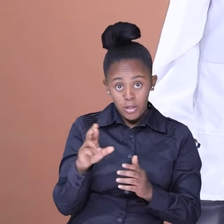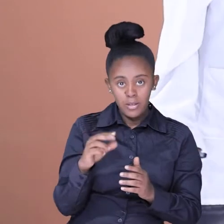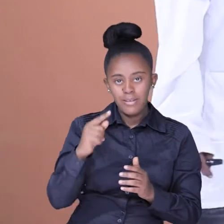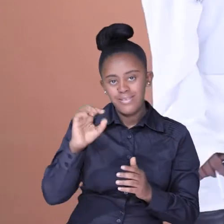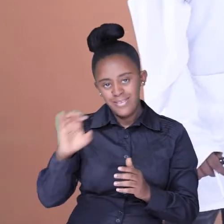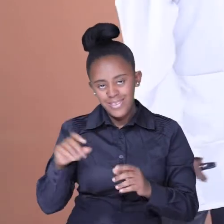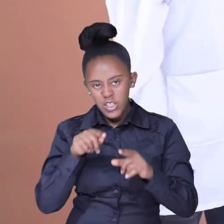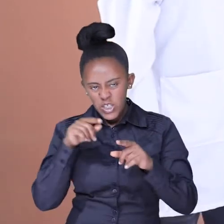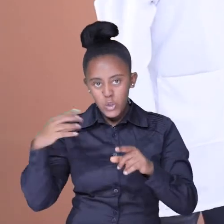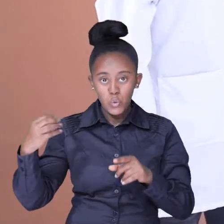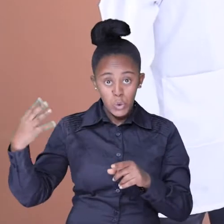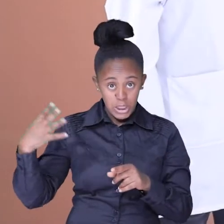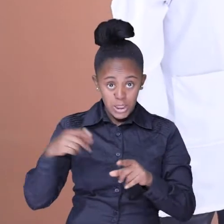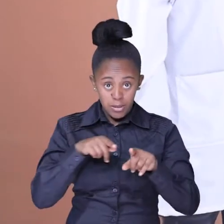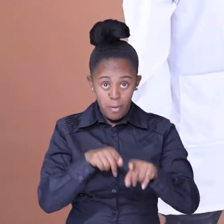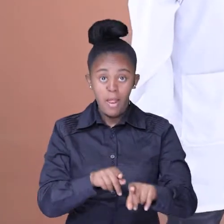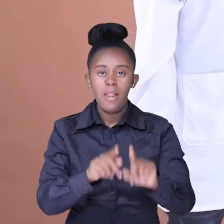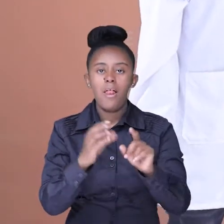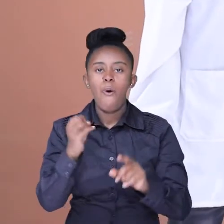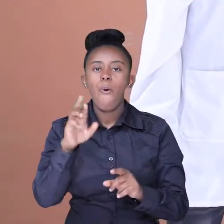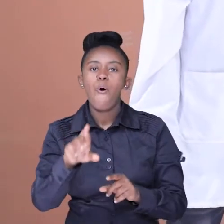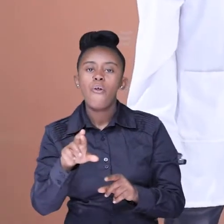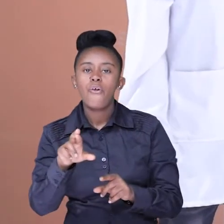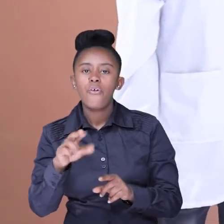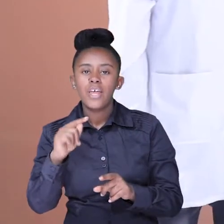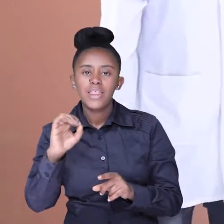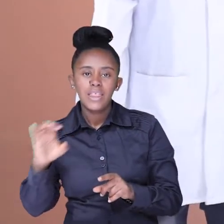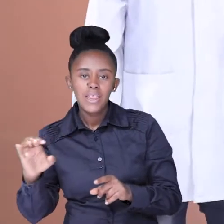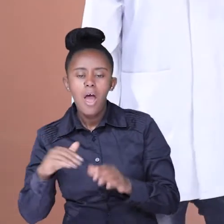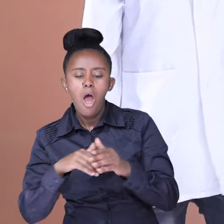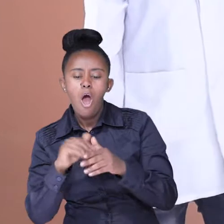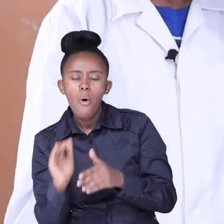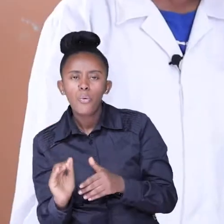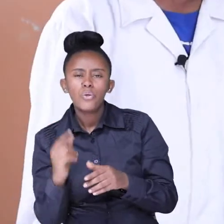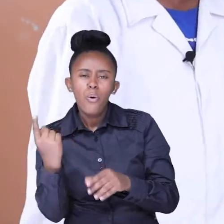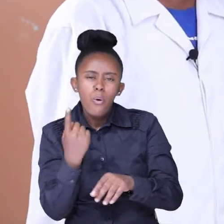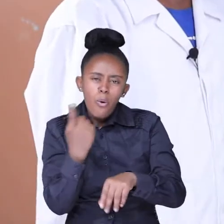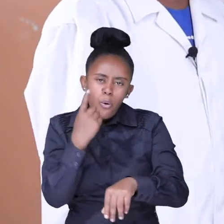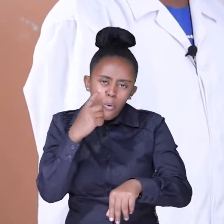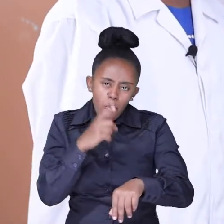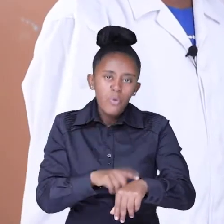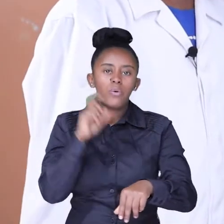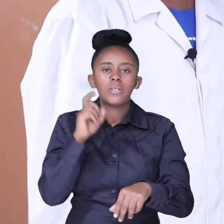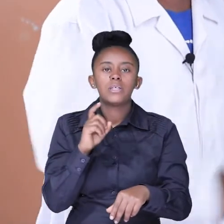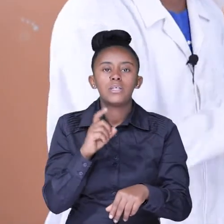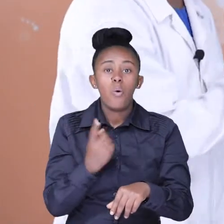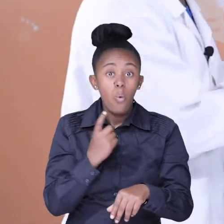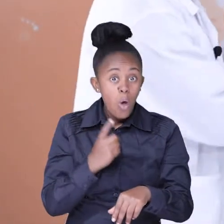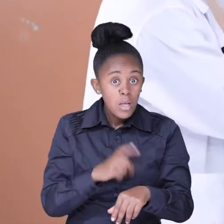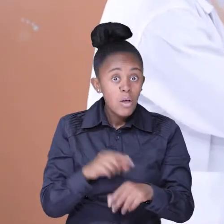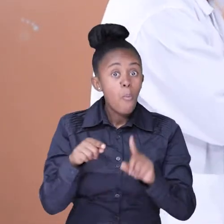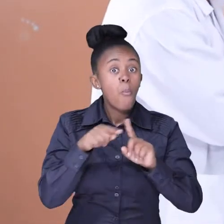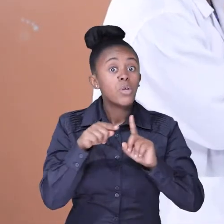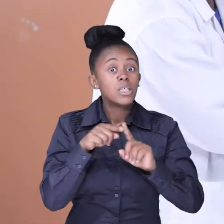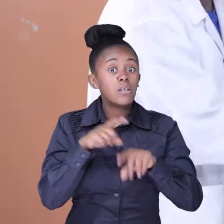in parallel. The truth table for the OR gate is shown below. The output is always at positive 5, that